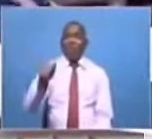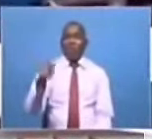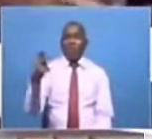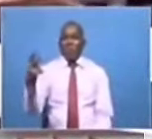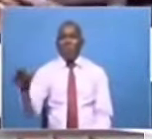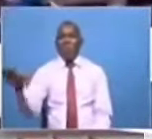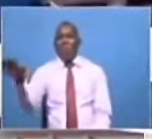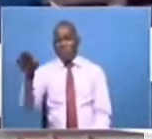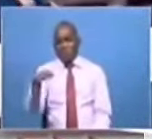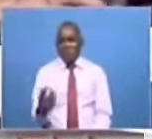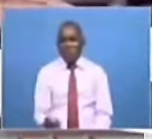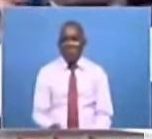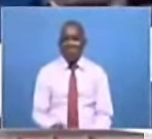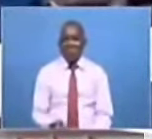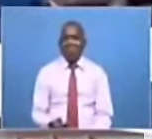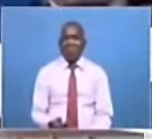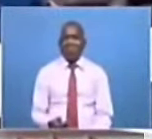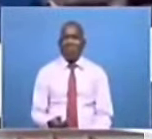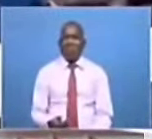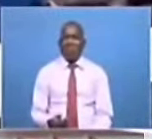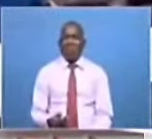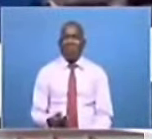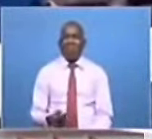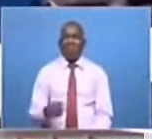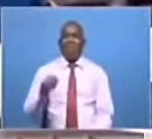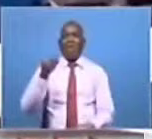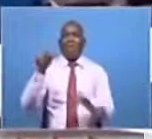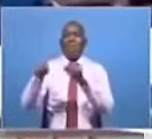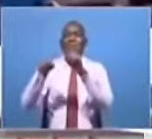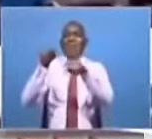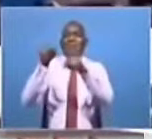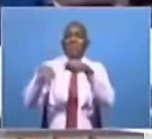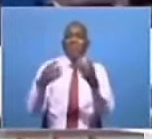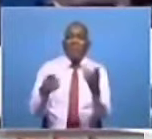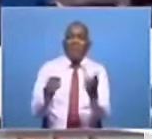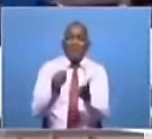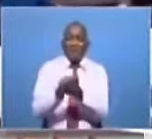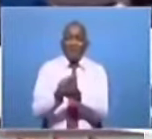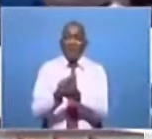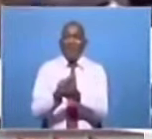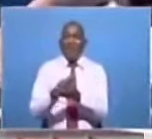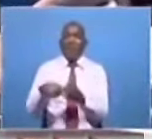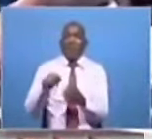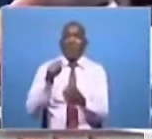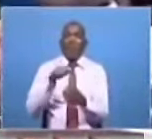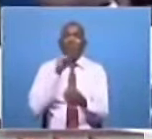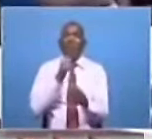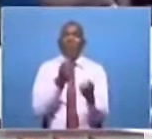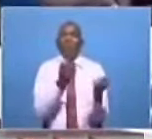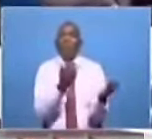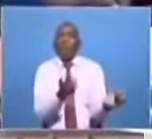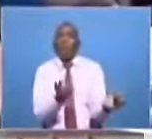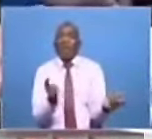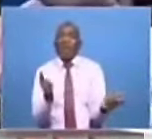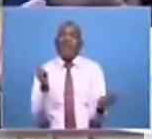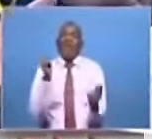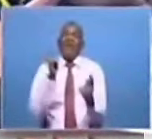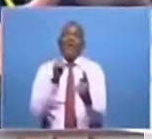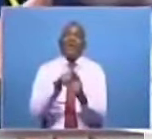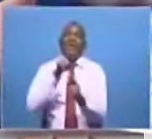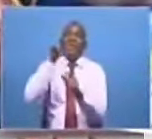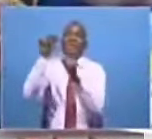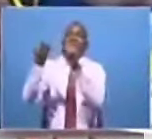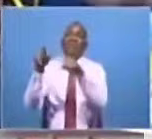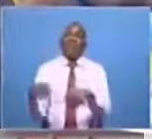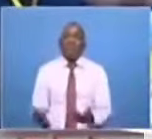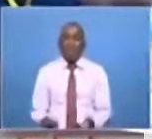your ladyships, put across the perspective that shouldn't we be waiting until